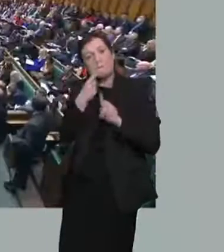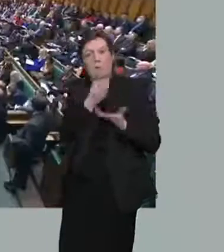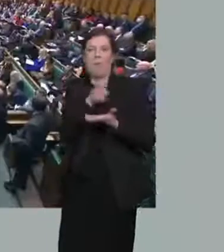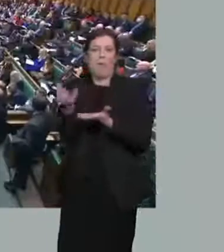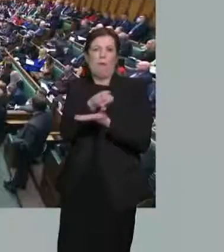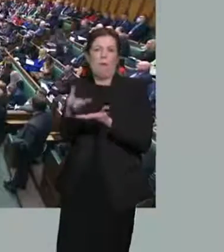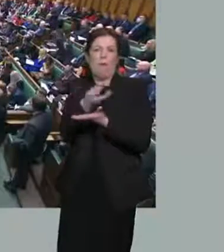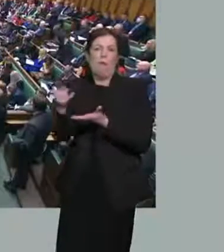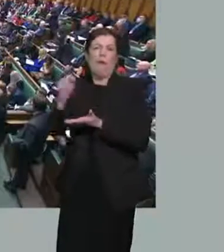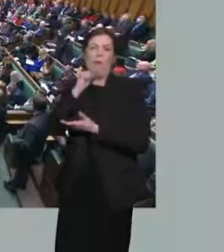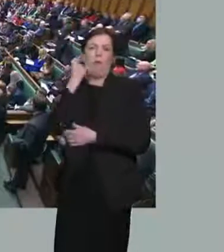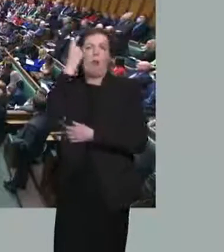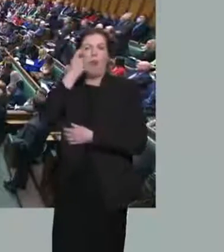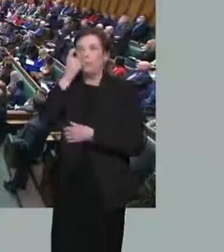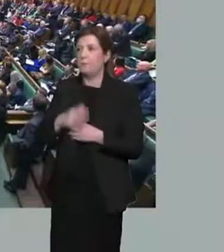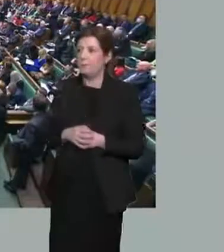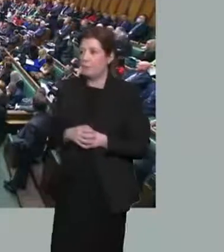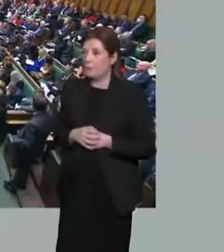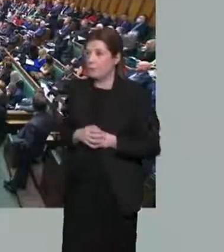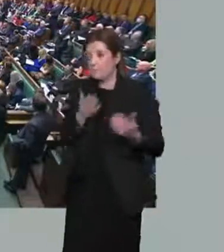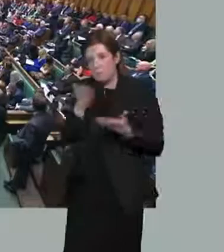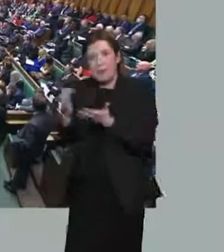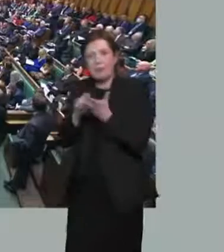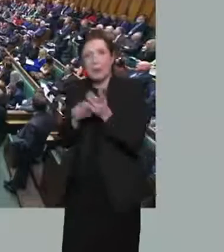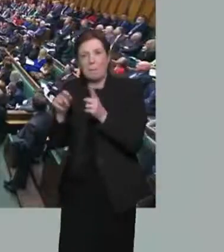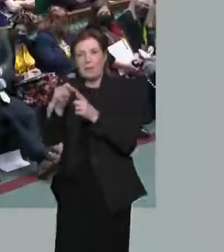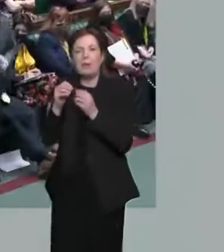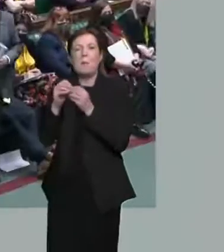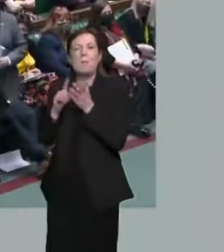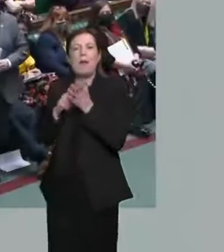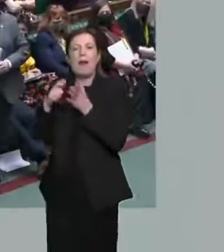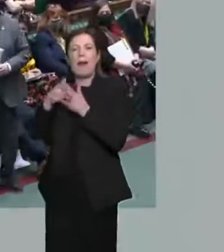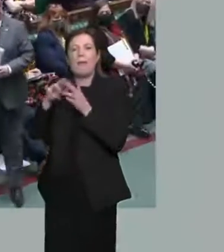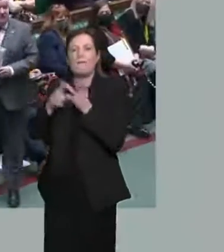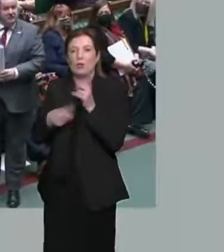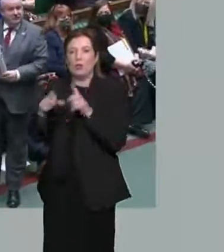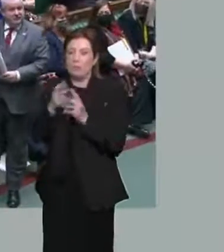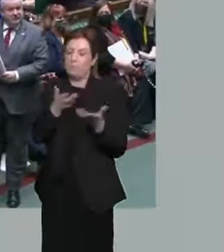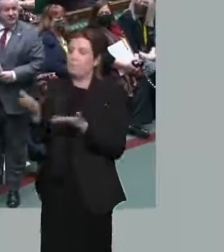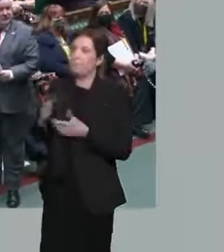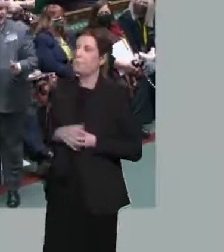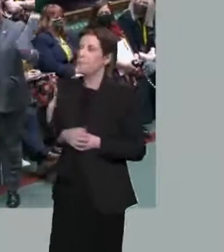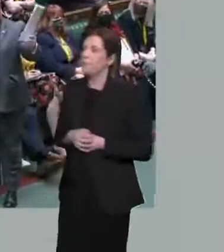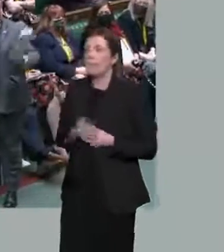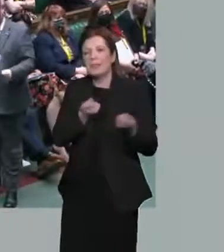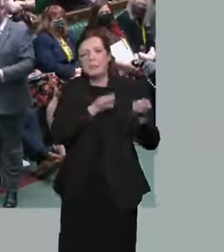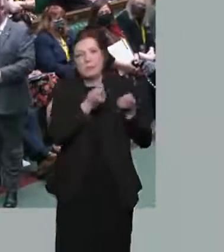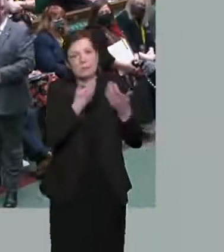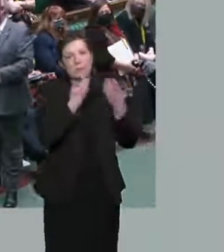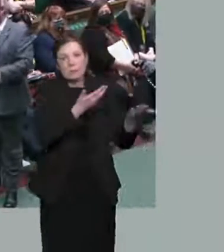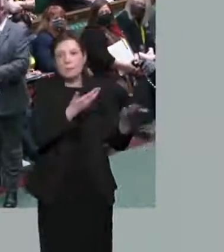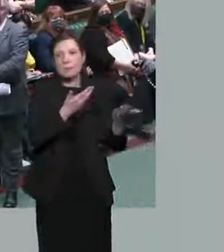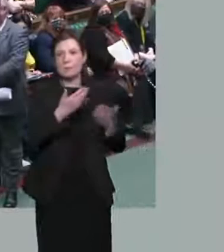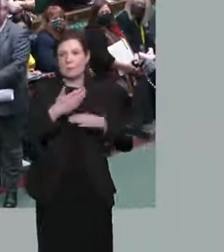SNP spokesperson leader of the SNP in Blackford. Thank you, Mr Speaker. In a matter of seconds